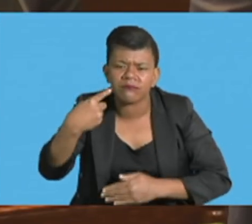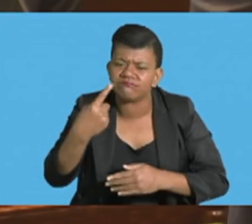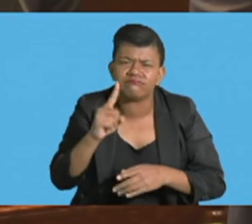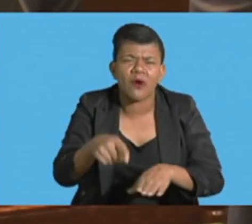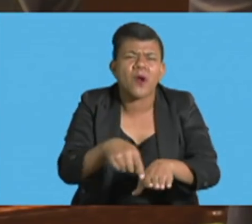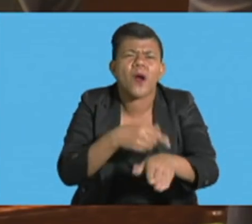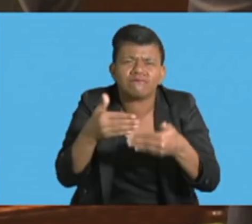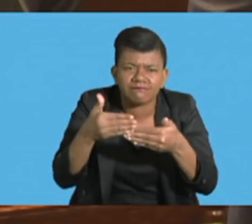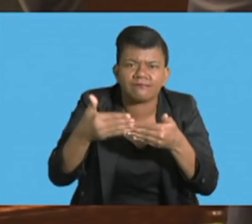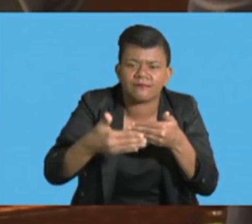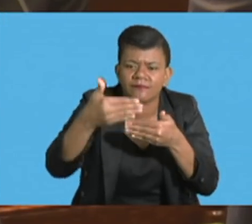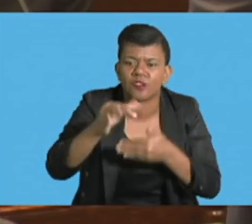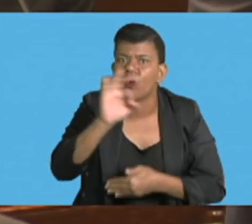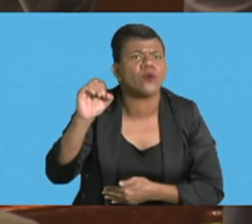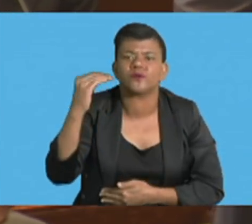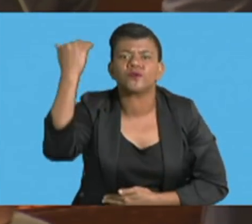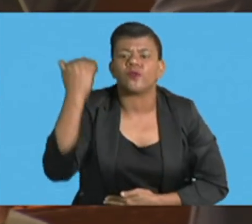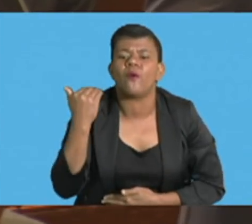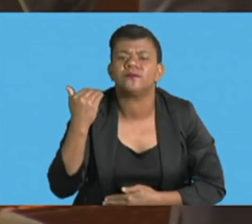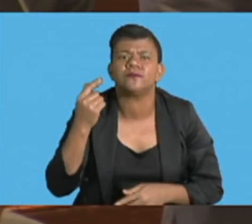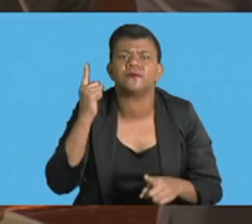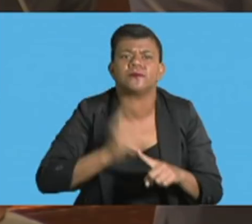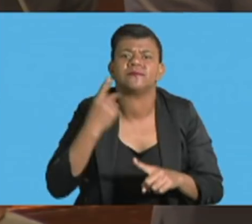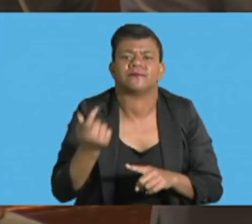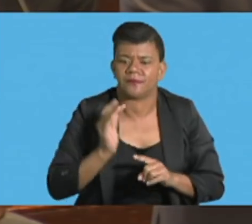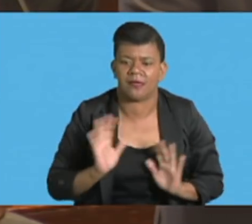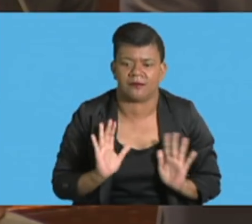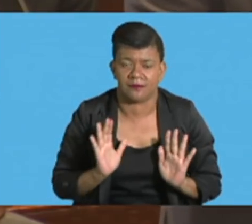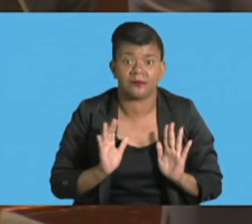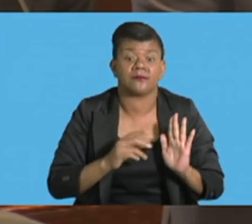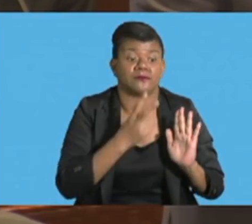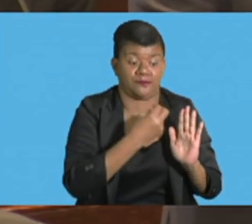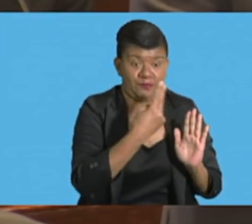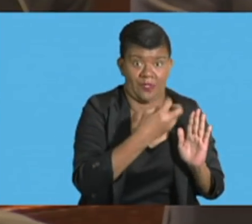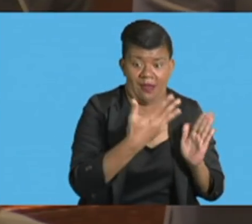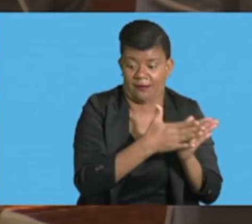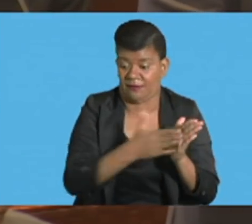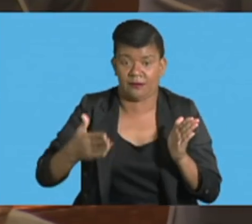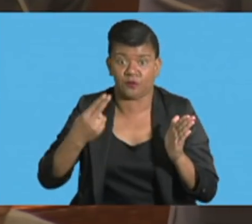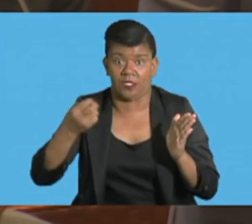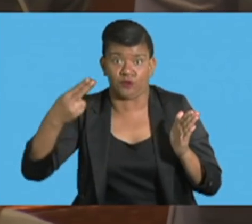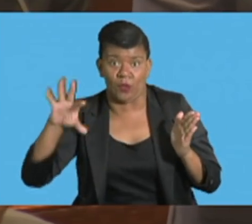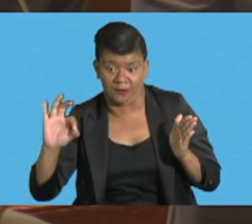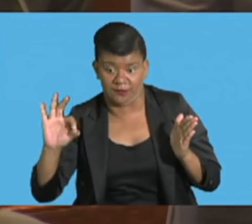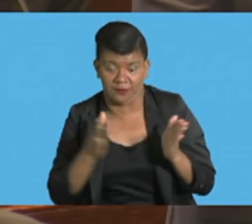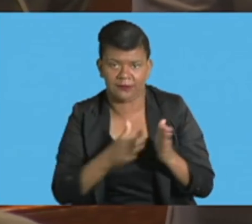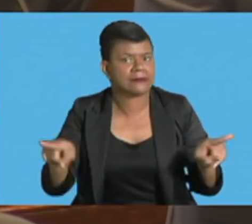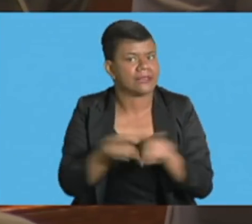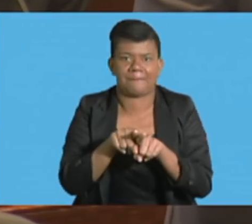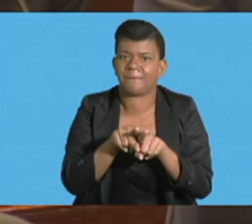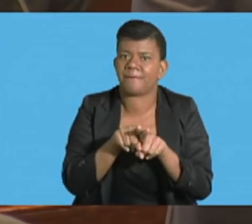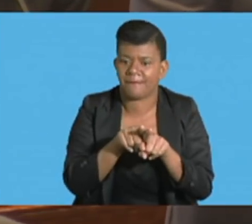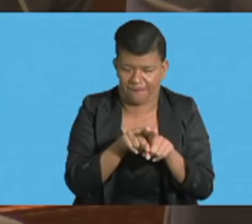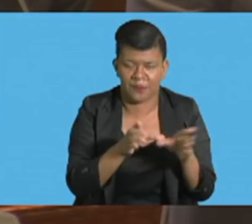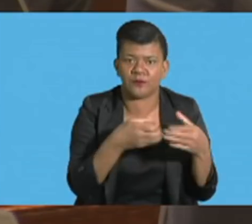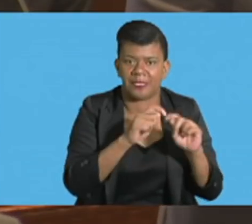posturing. Mr. Speaker, the 2019-2020 national budget is no different. It is the continuation